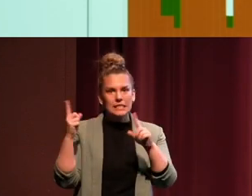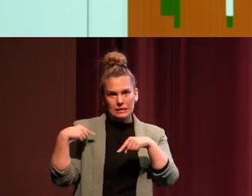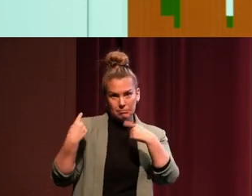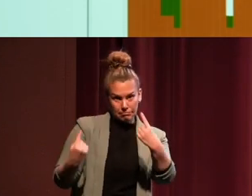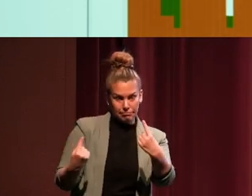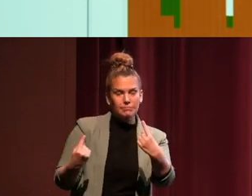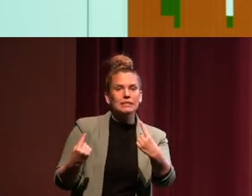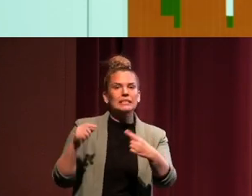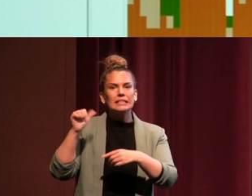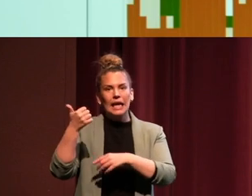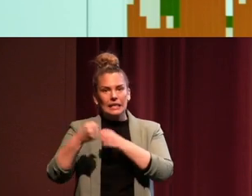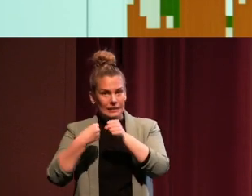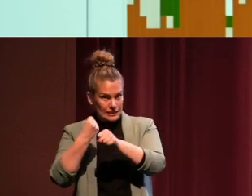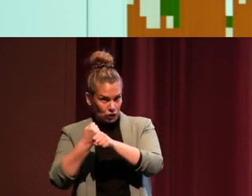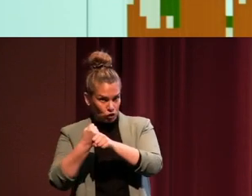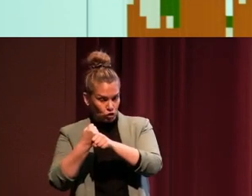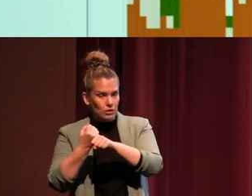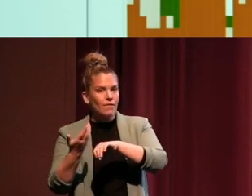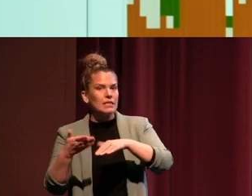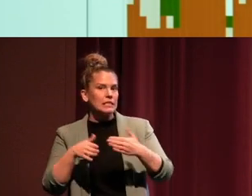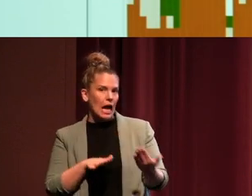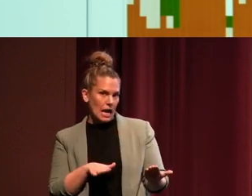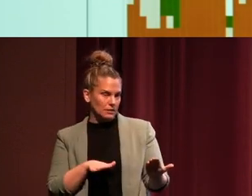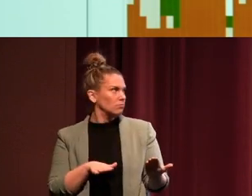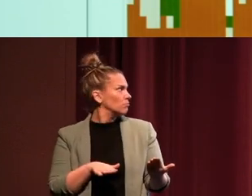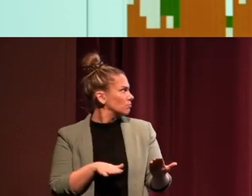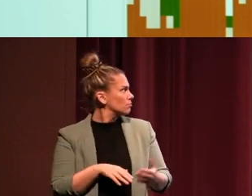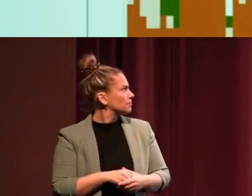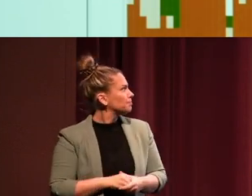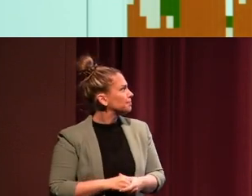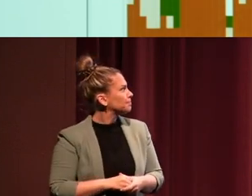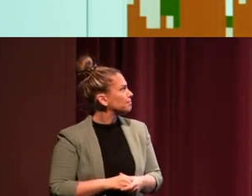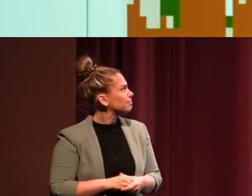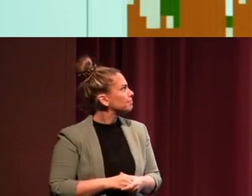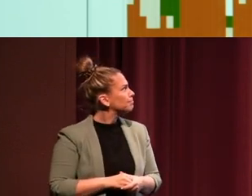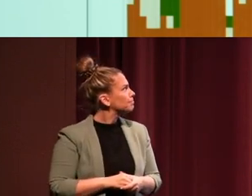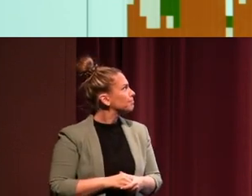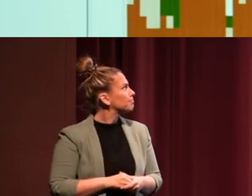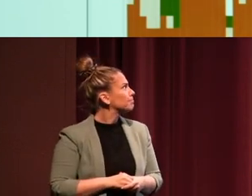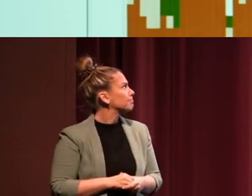last 10 years by graying out